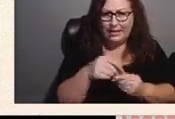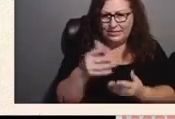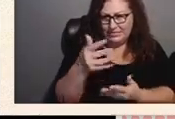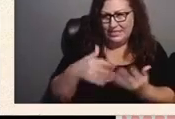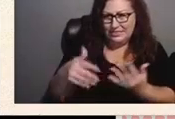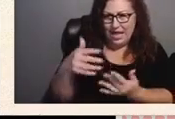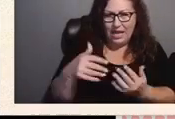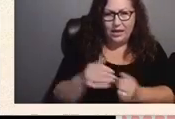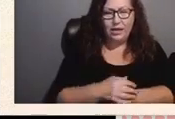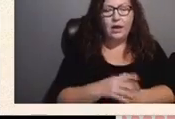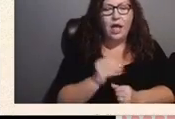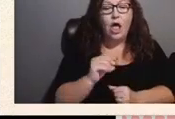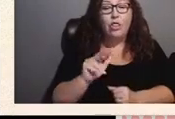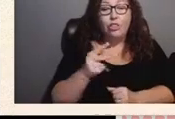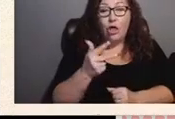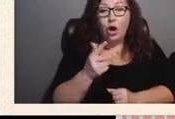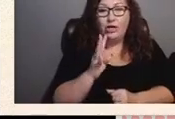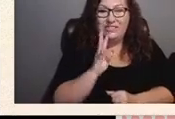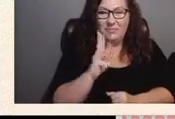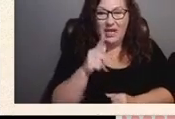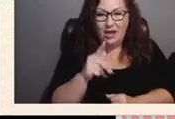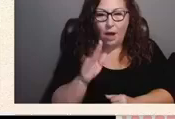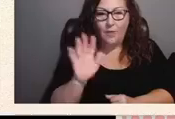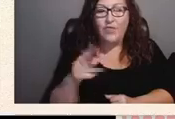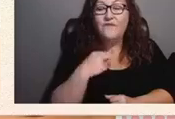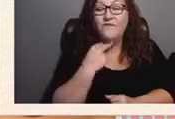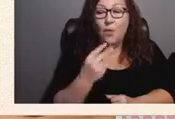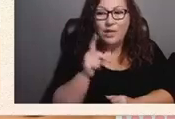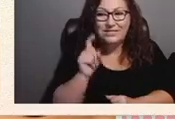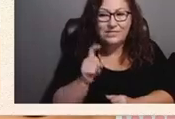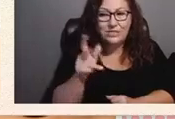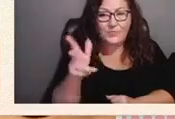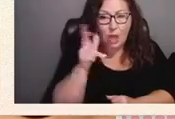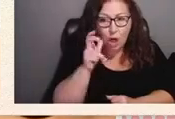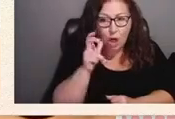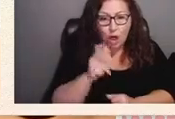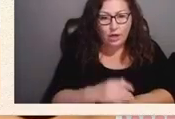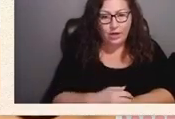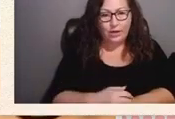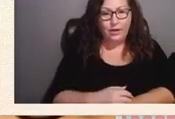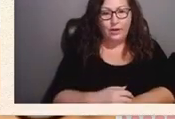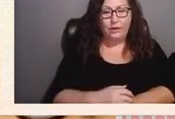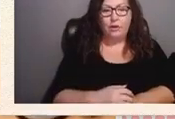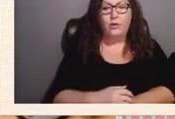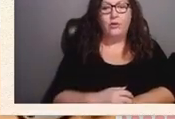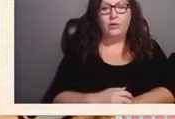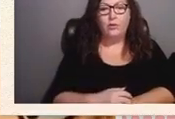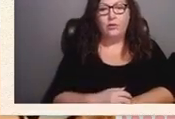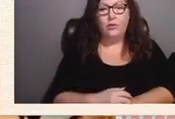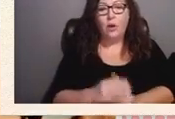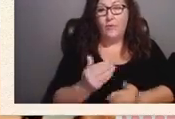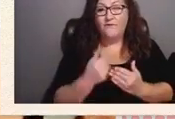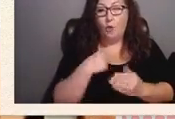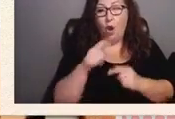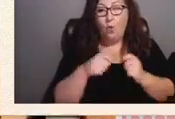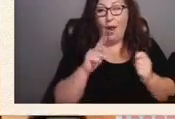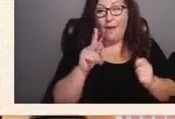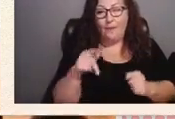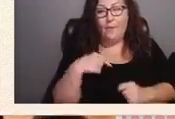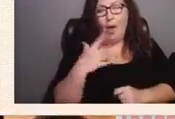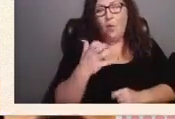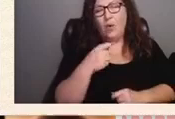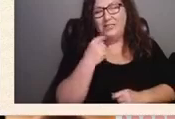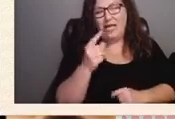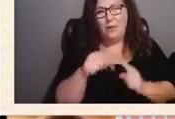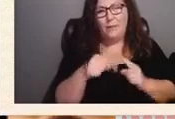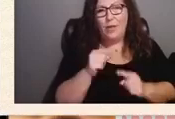Third, speak up. Their voice needs to be heard. Well, before I wrap this up, I just want to tell you about this really